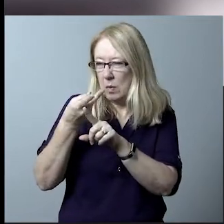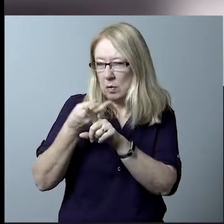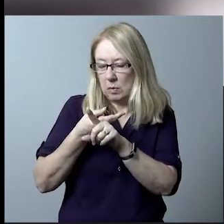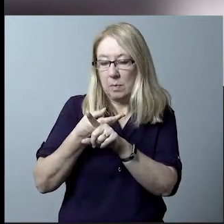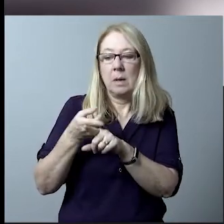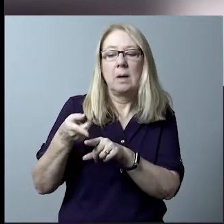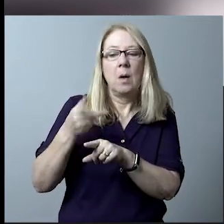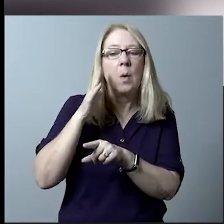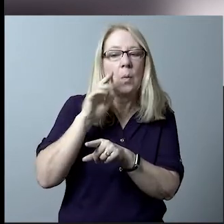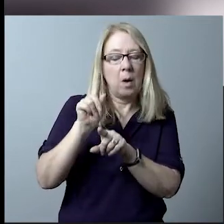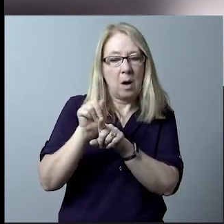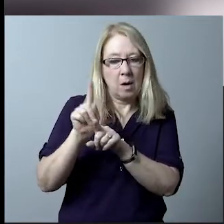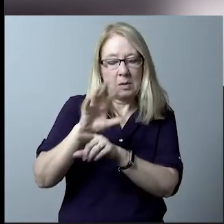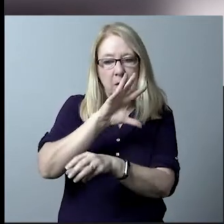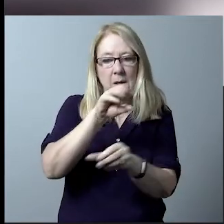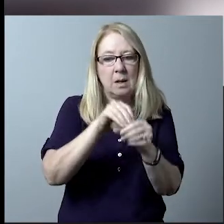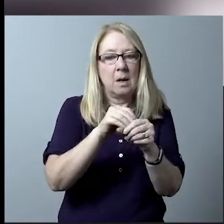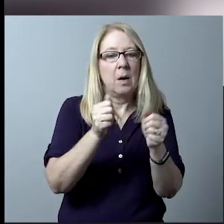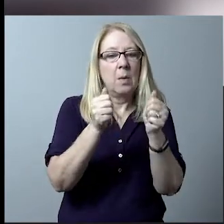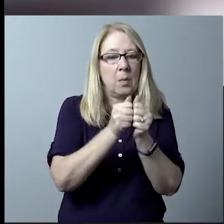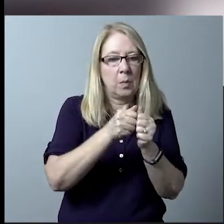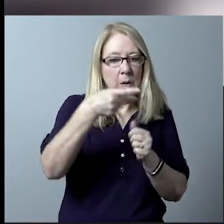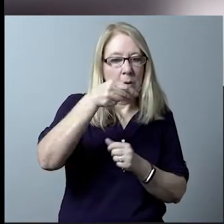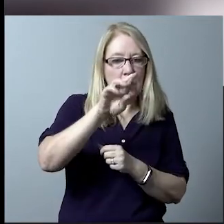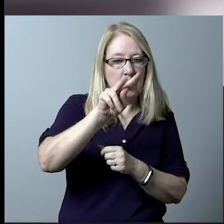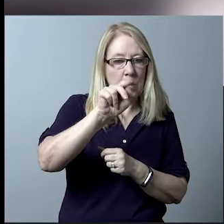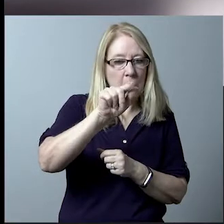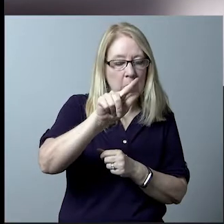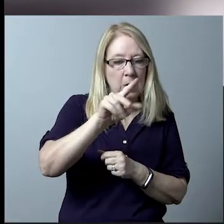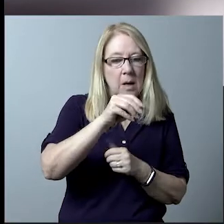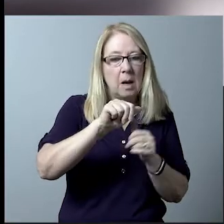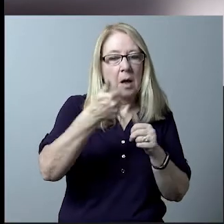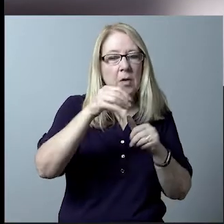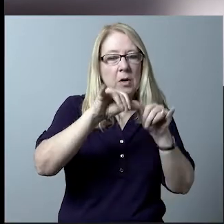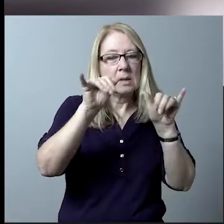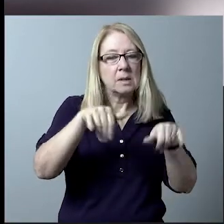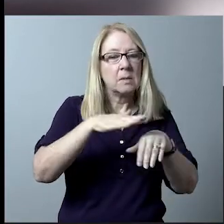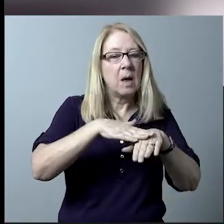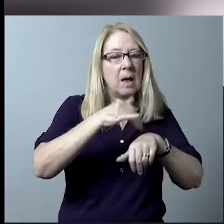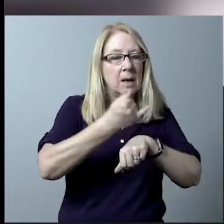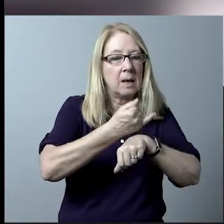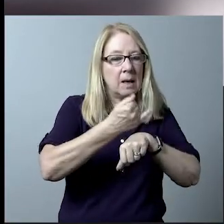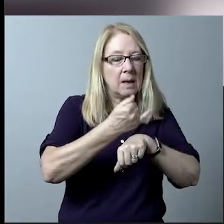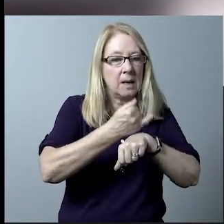in a couple months, and it will also be integrated into the portal and other